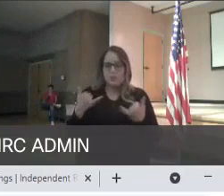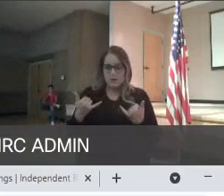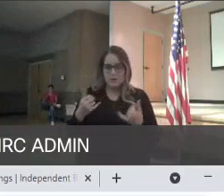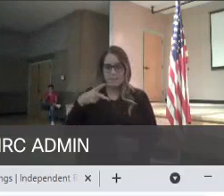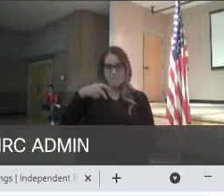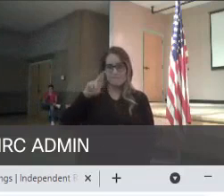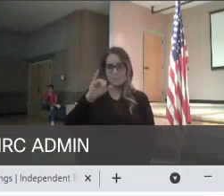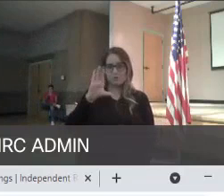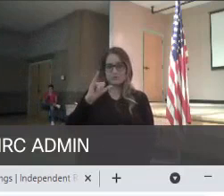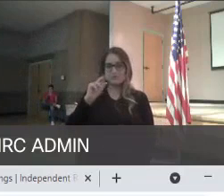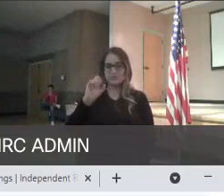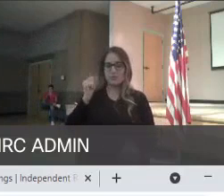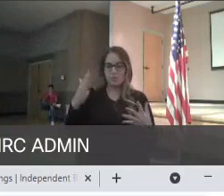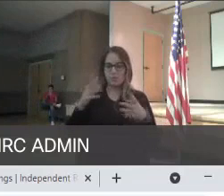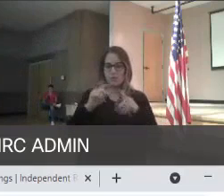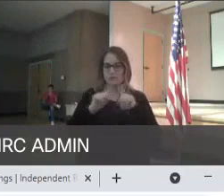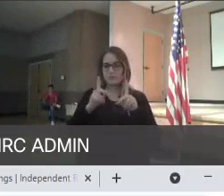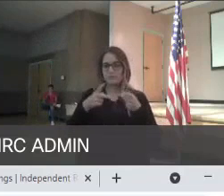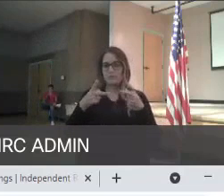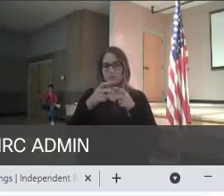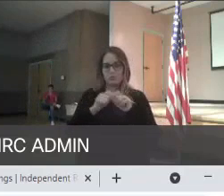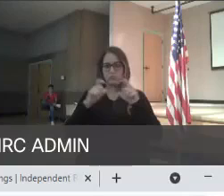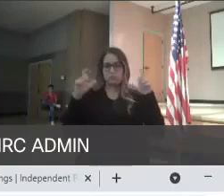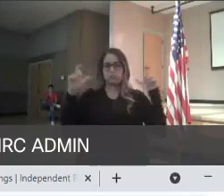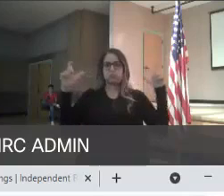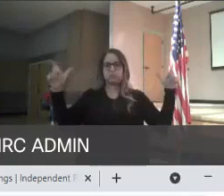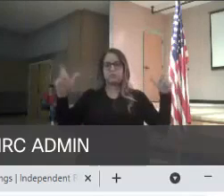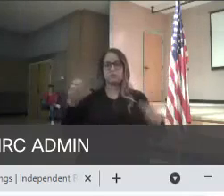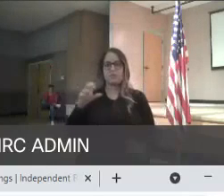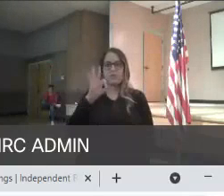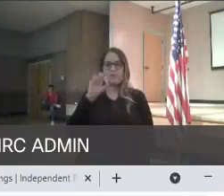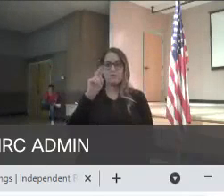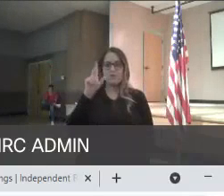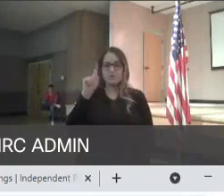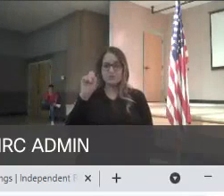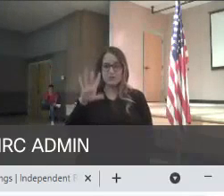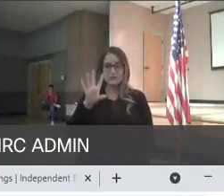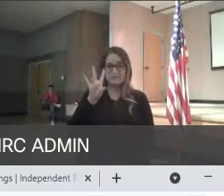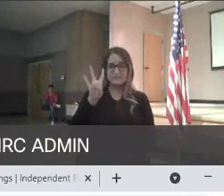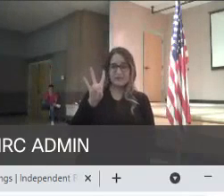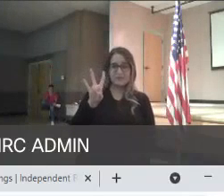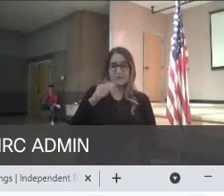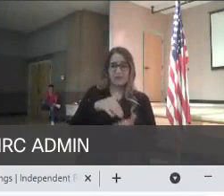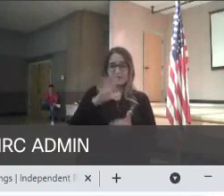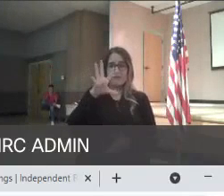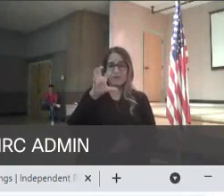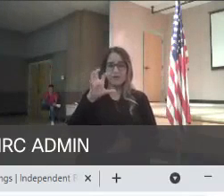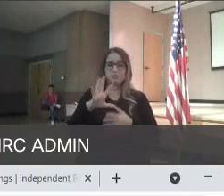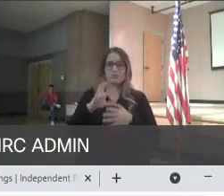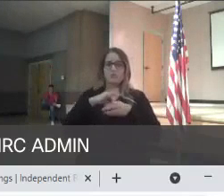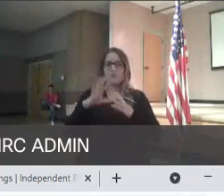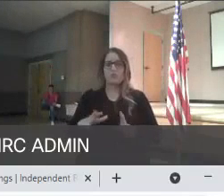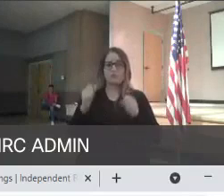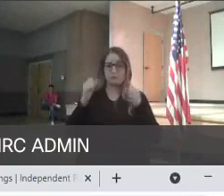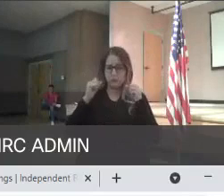Right now, our precincts in a lot of places are very, very large. Fulton Ranch right now is 7,500 voters